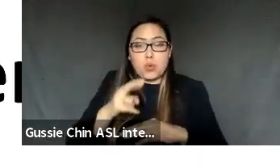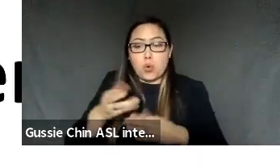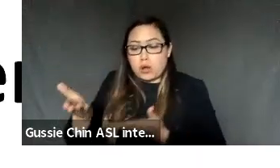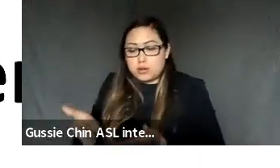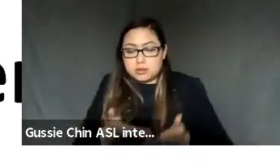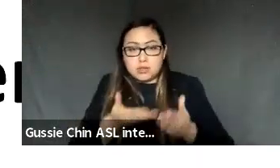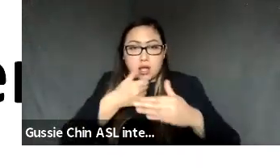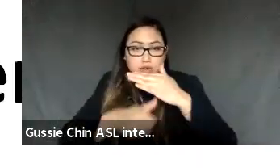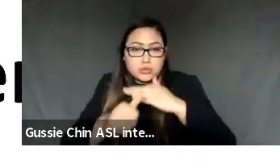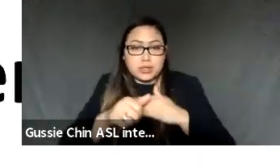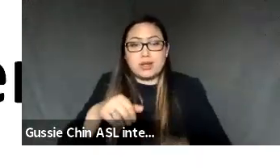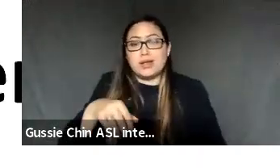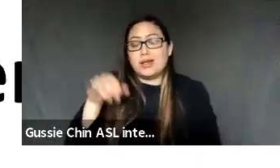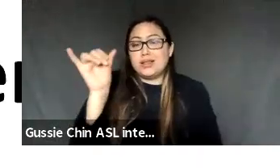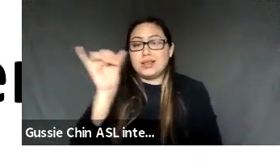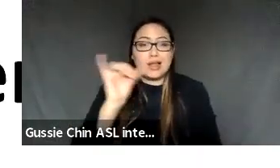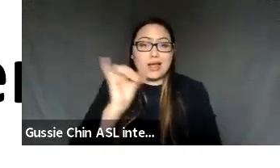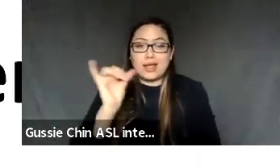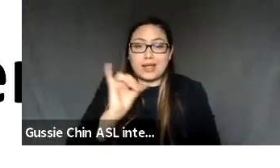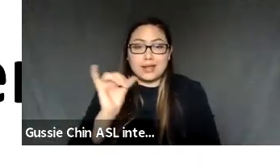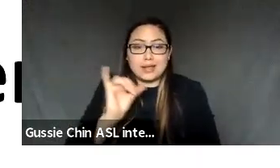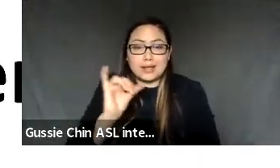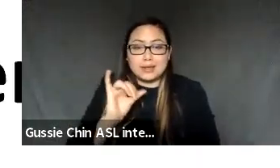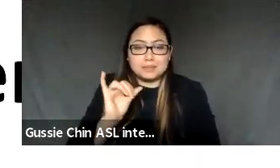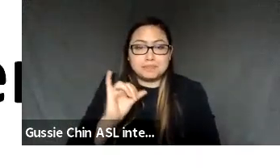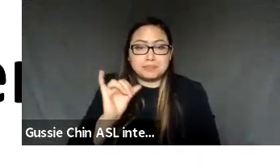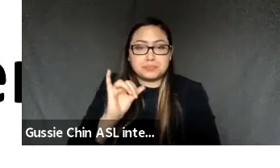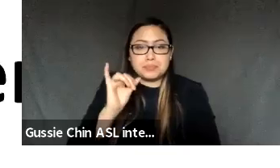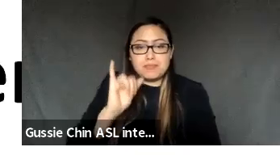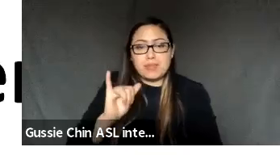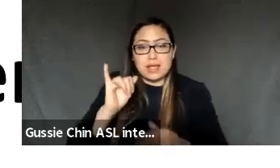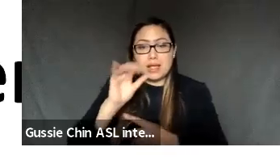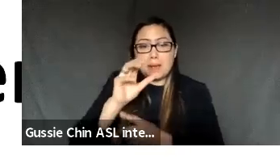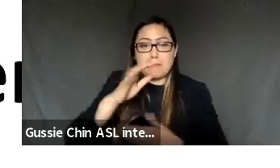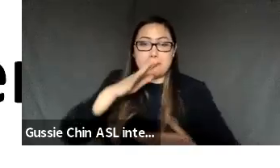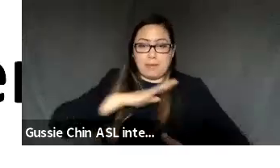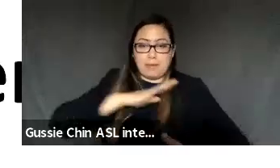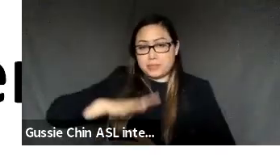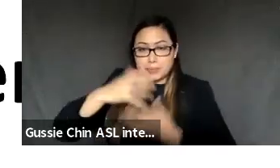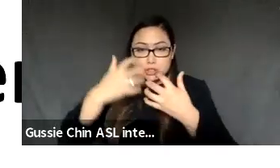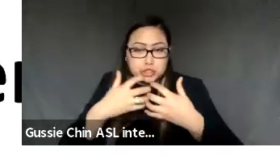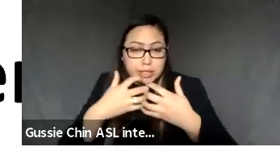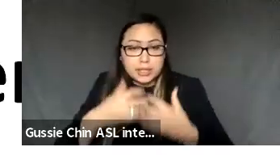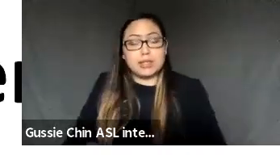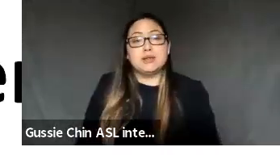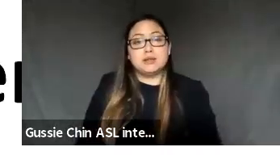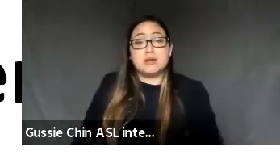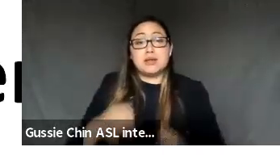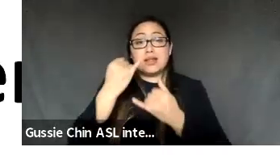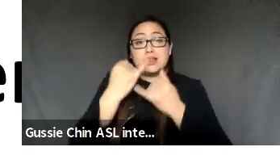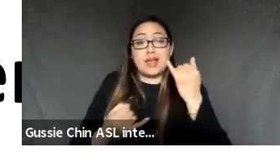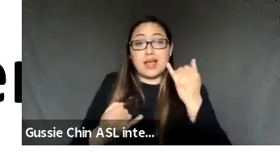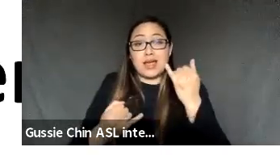a mammography machine. And then finally, our last category is